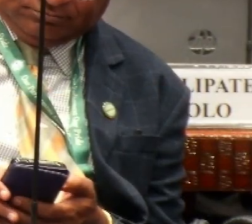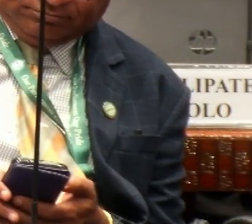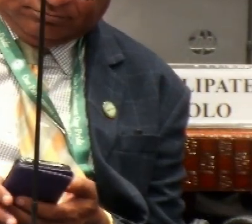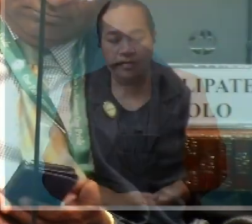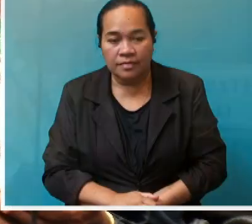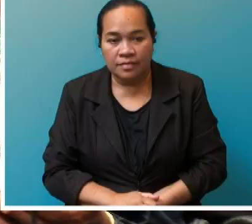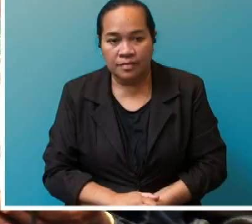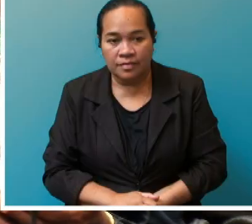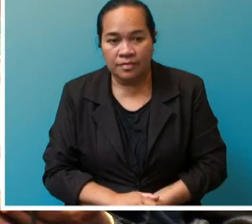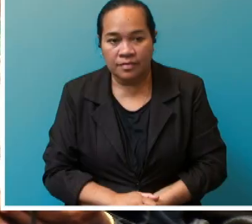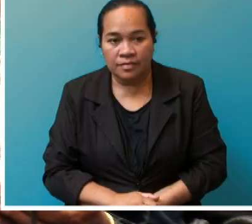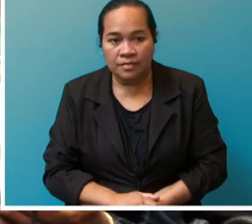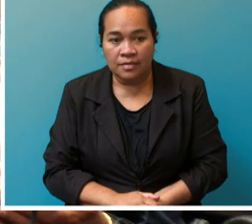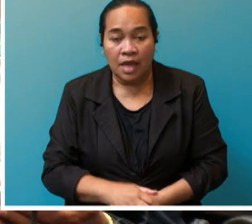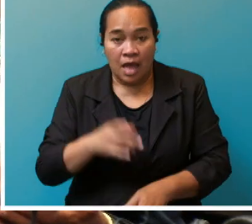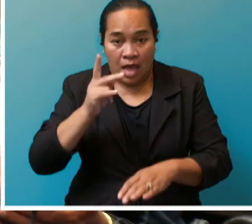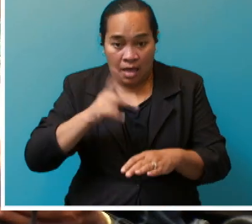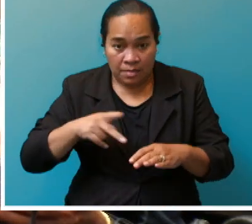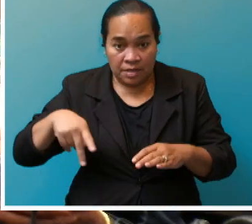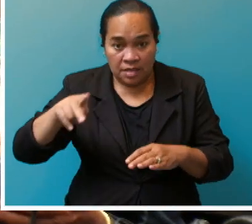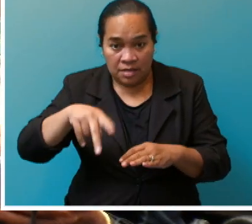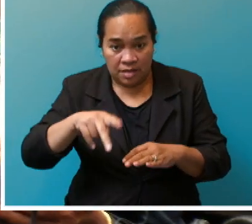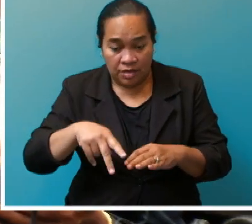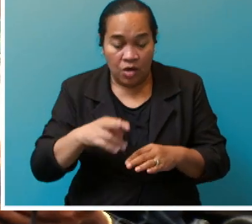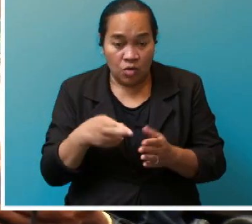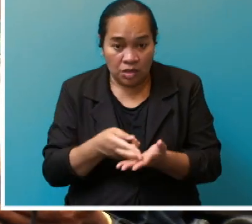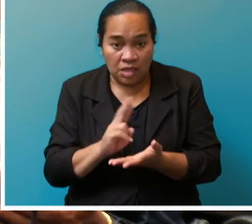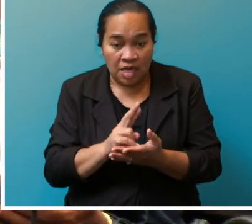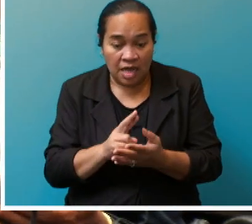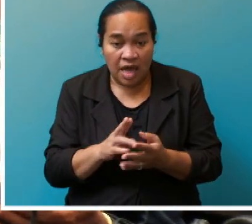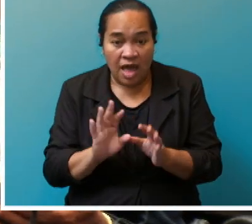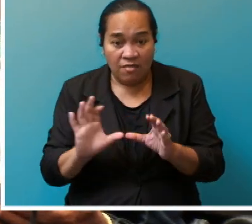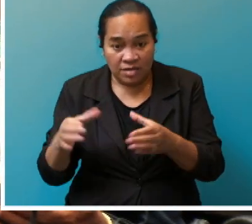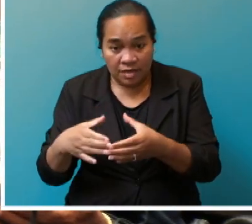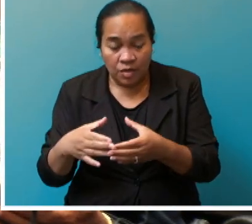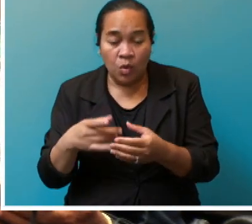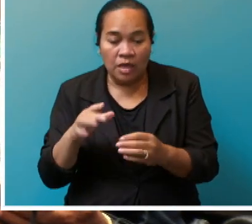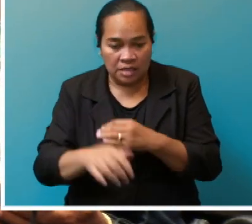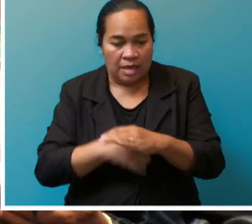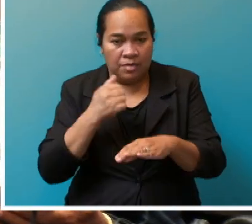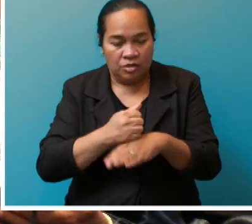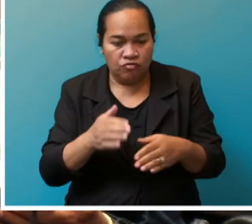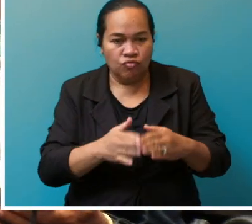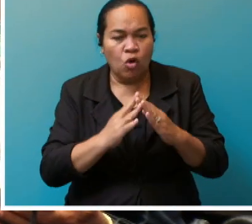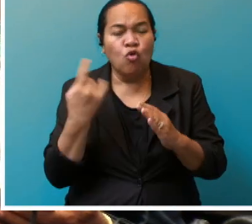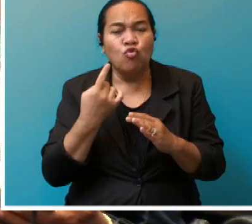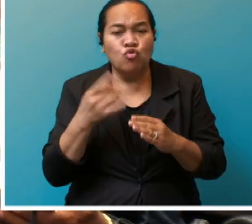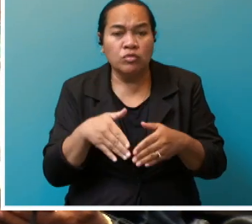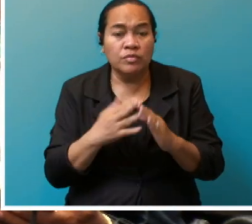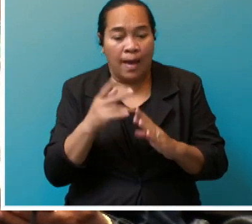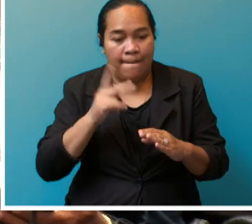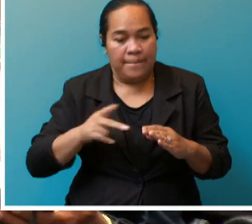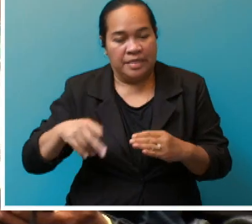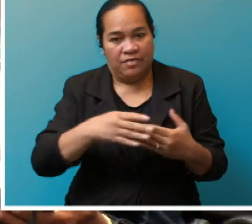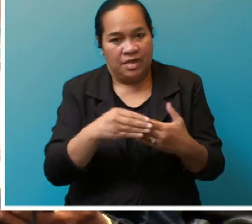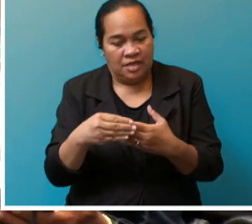Mr. Speaker, sir, the Pacific Resilient Facility was established by the Pacific leaders to build a resilient of communities